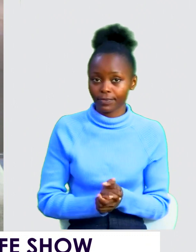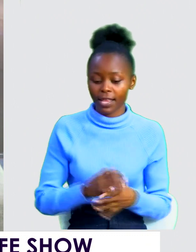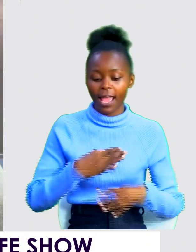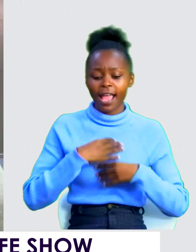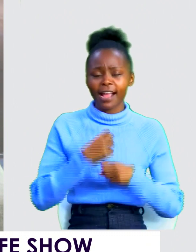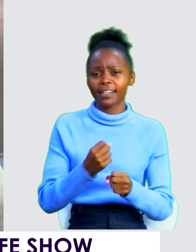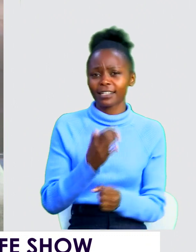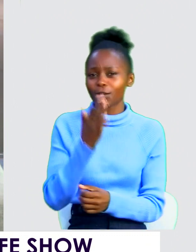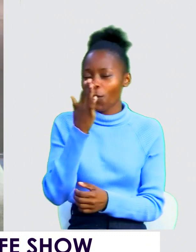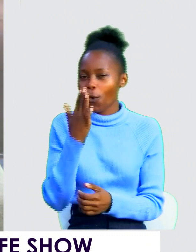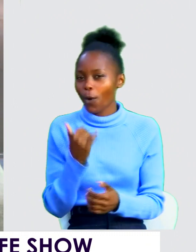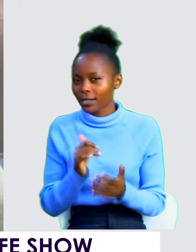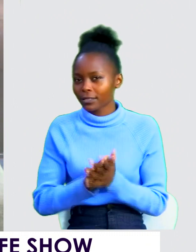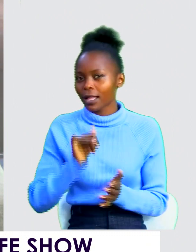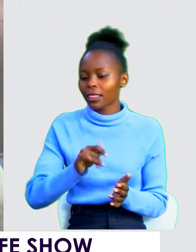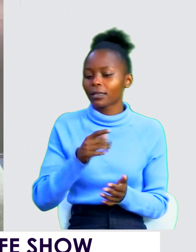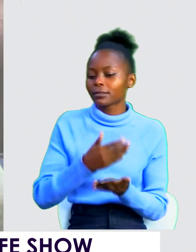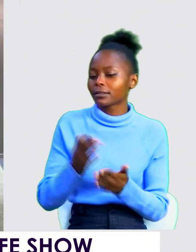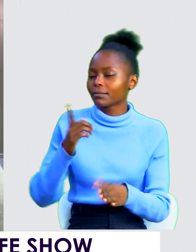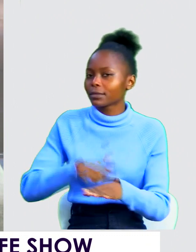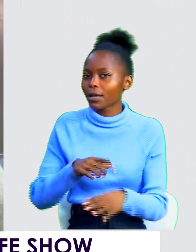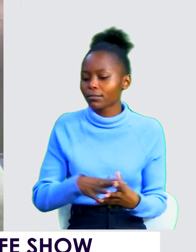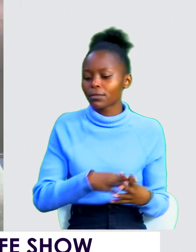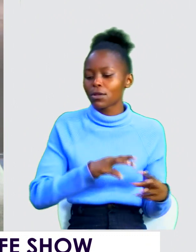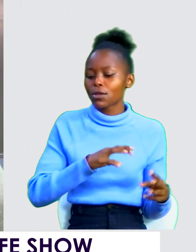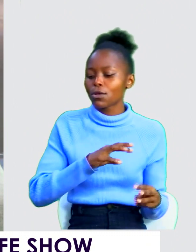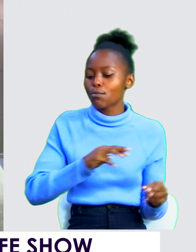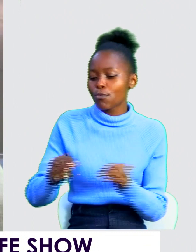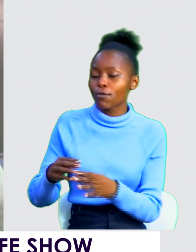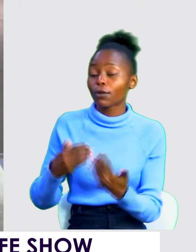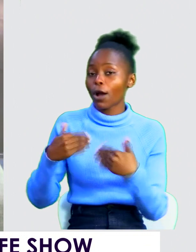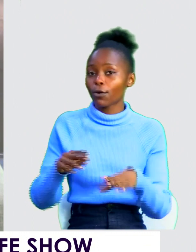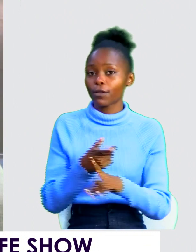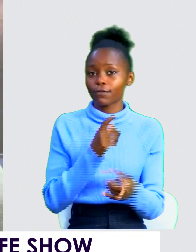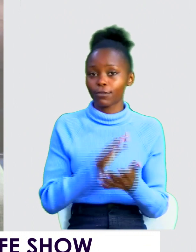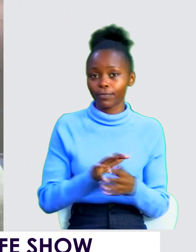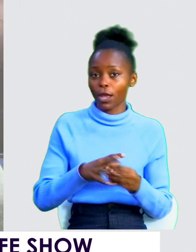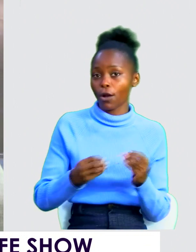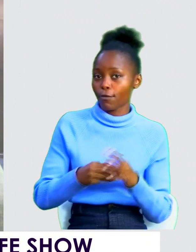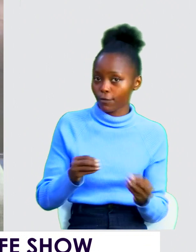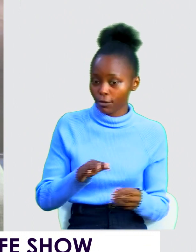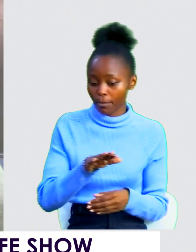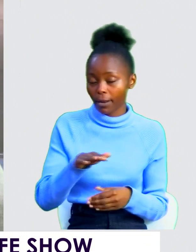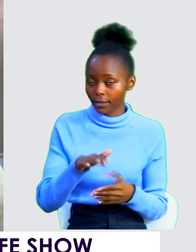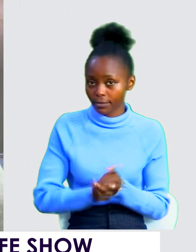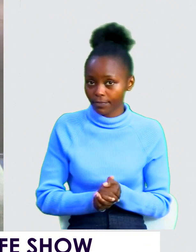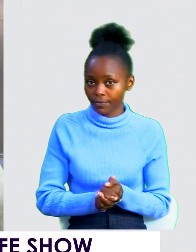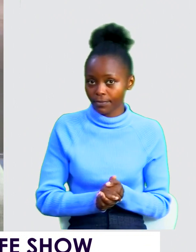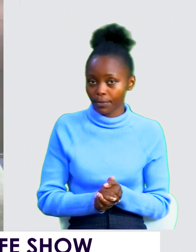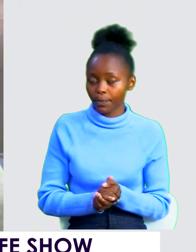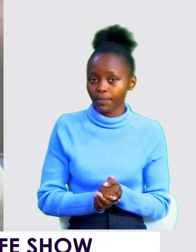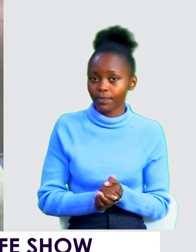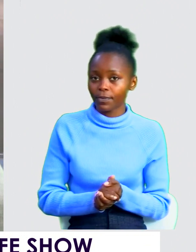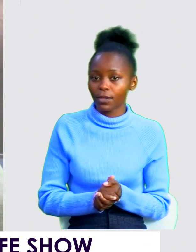that sometimes you run away from your comfort zones. You get into your discomforts. You get into